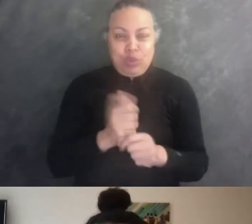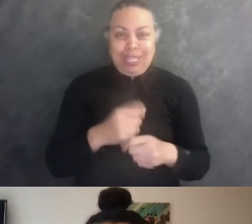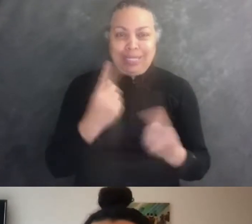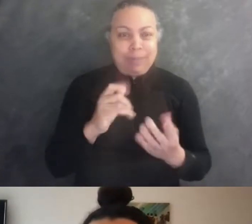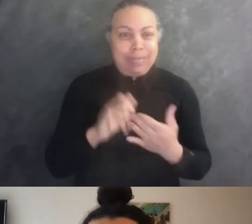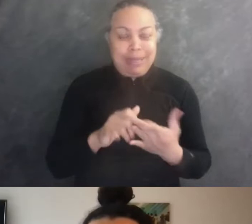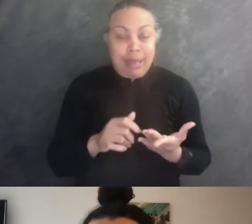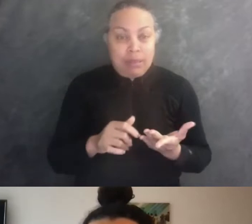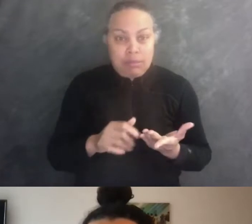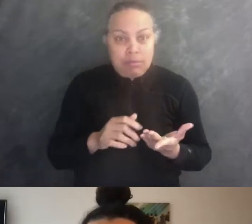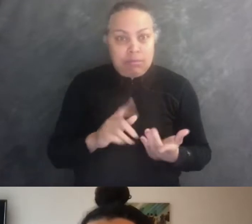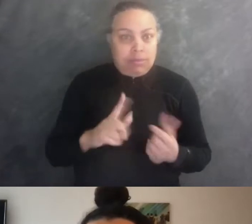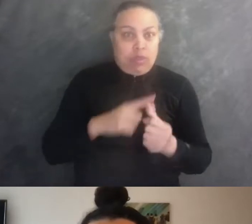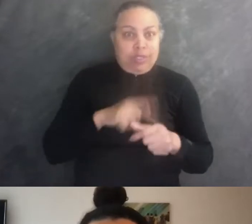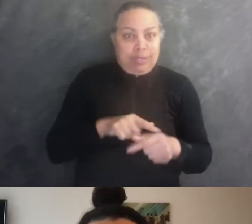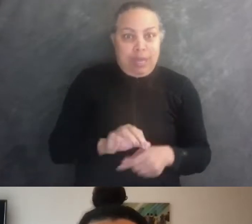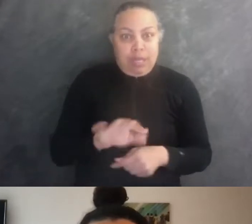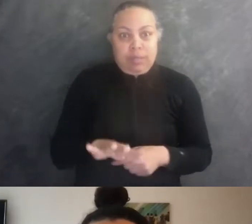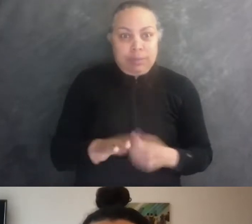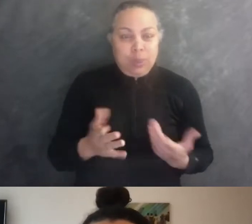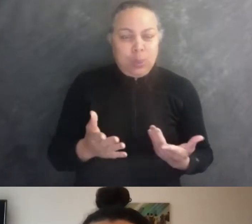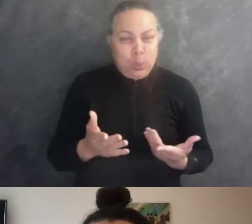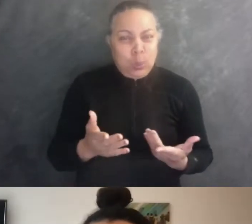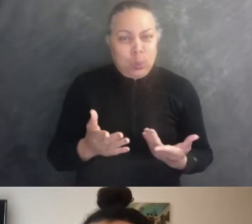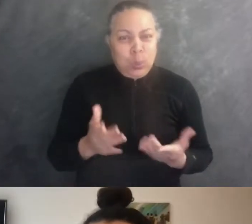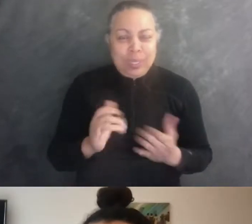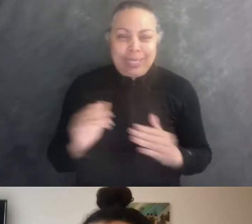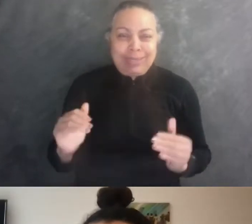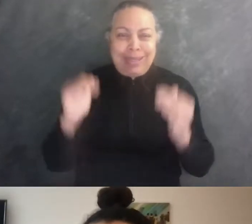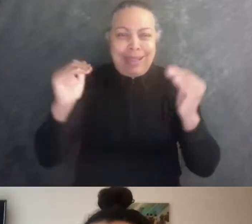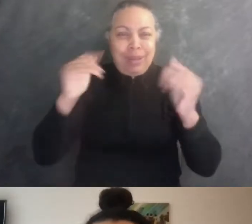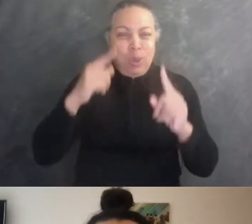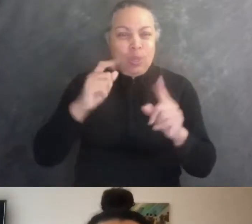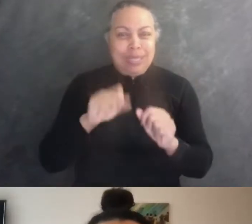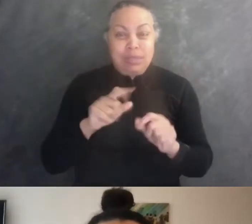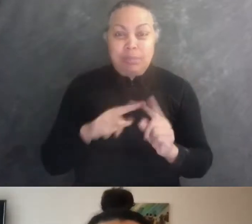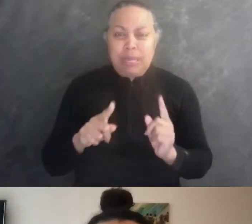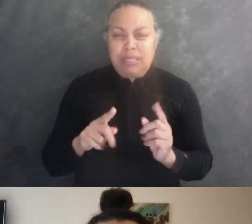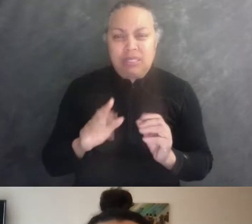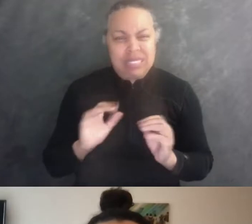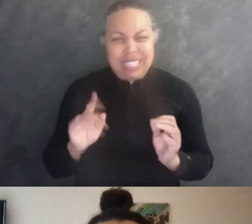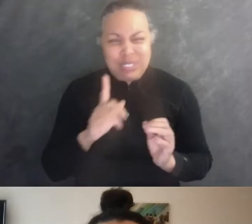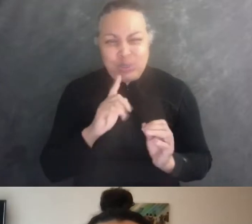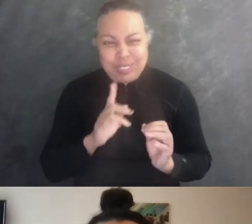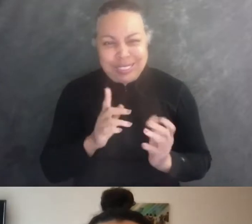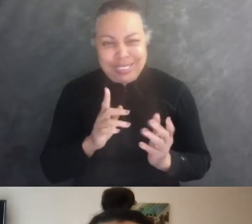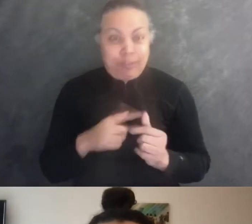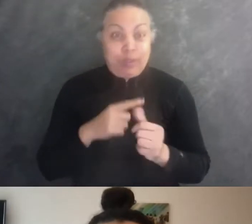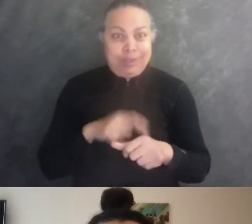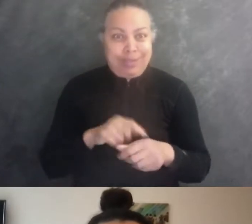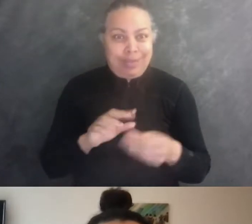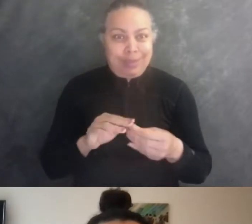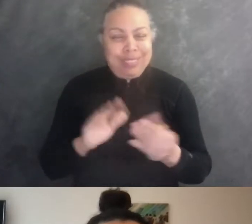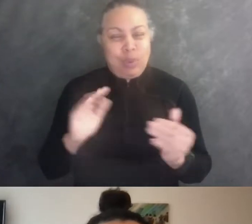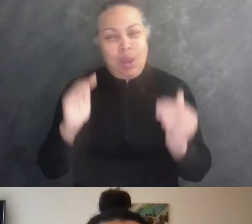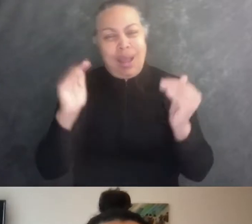been said before, possibly. I mean, that's like a high bar, but in some ways, nothing has ever been said before. So there's like, it's both like really high